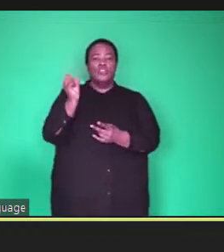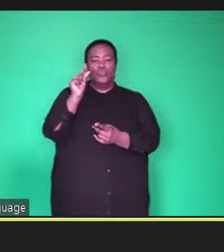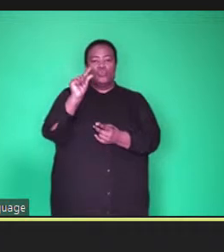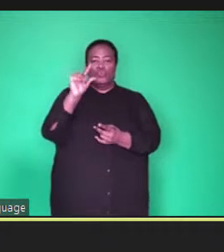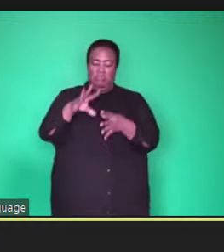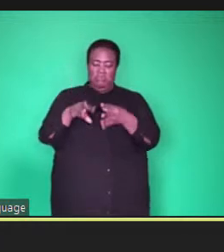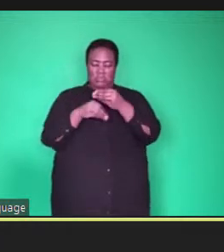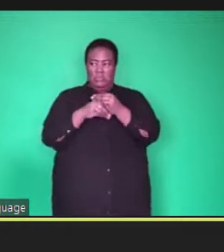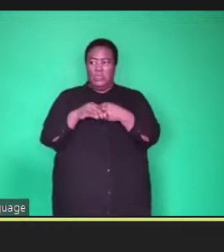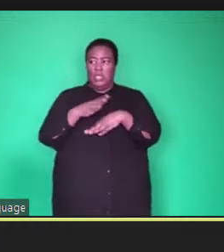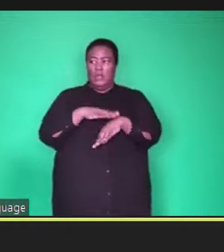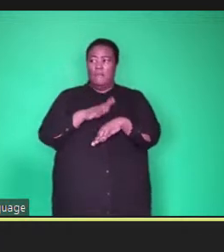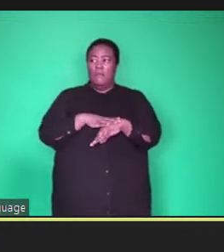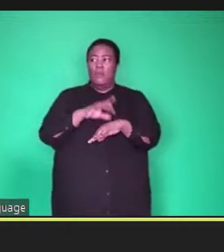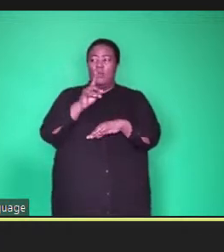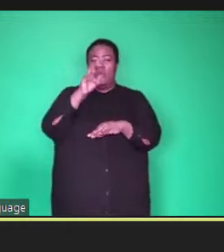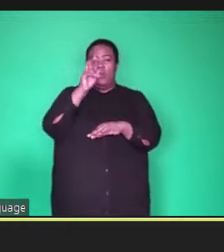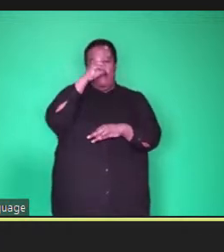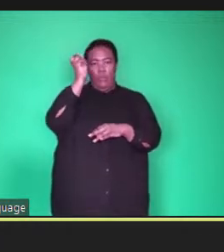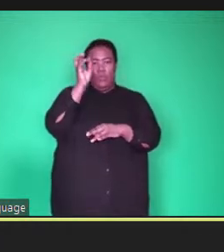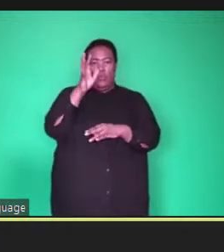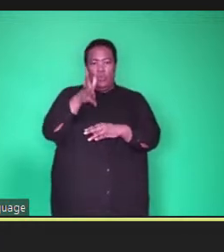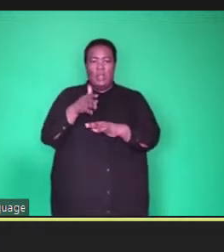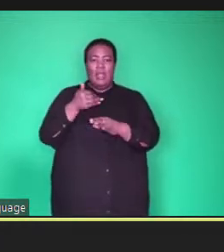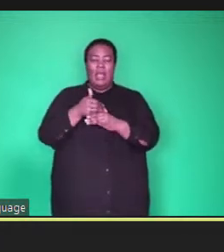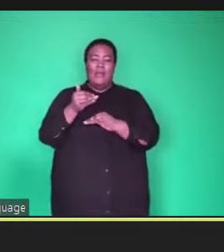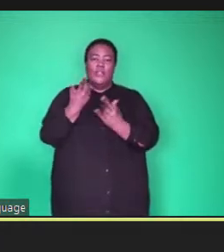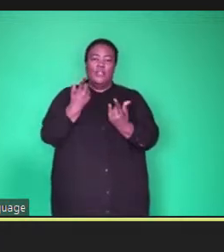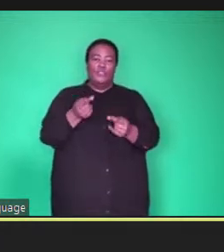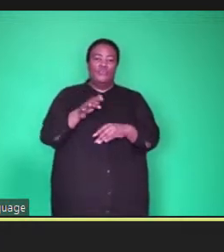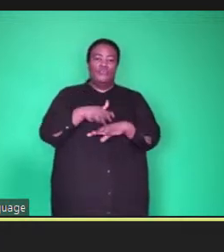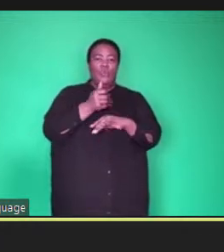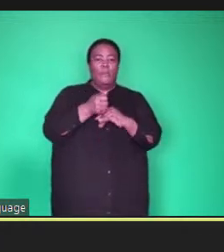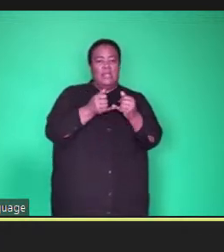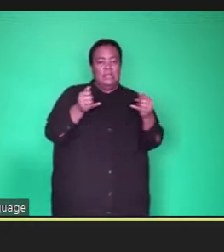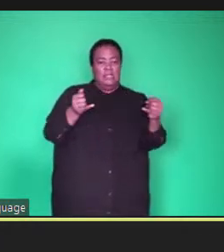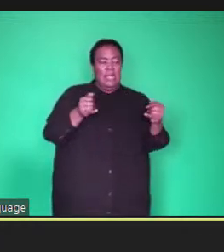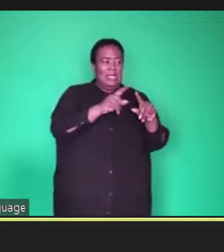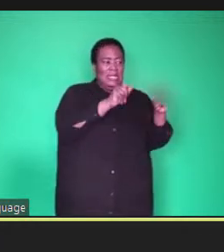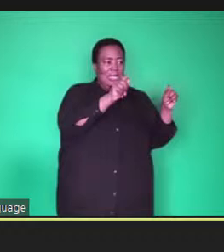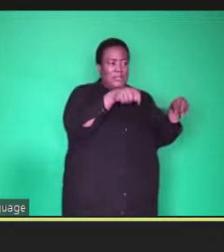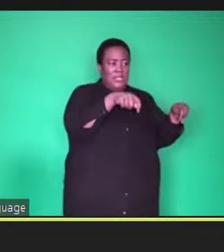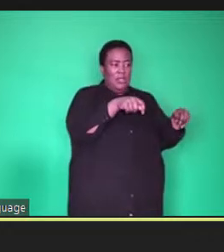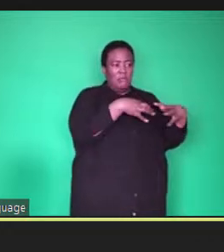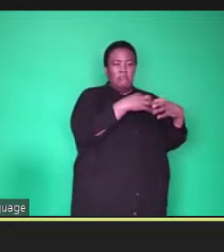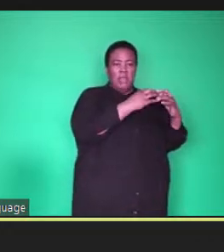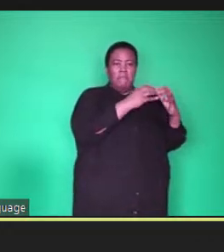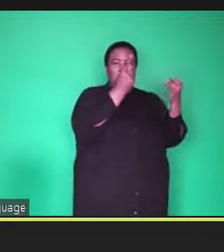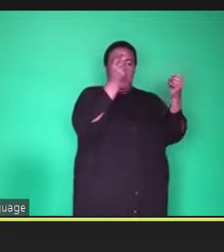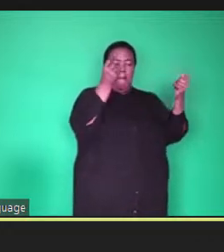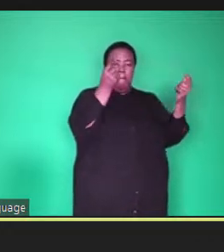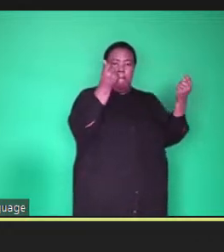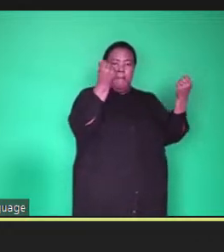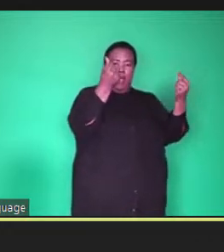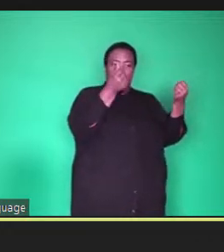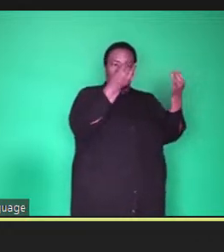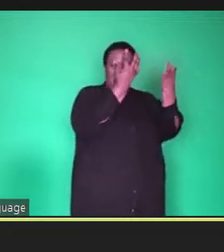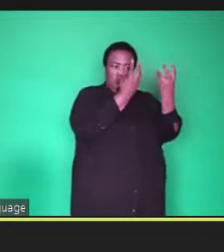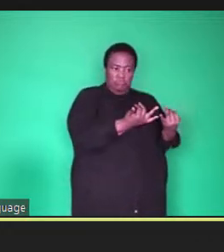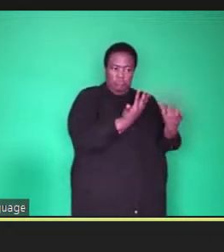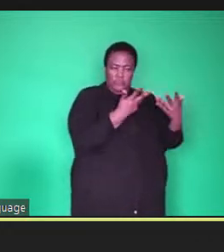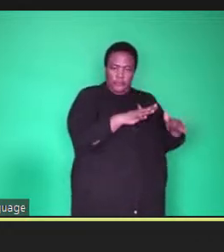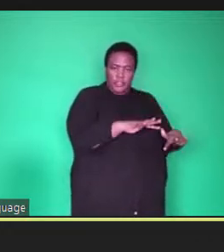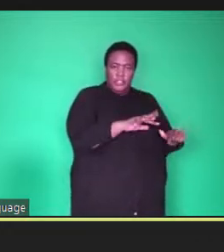turned blue once it's gone through its first baseline. The Cape Town one is set up and budgeted for, and the plan is in place. And